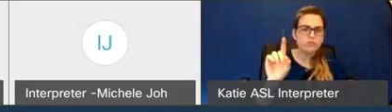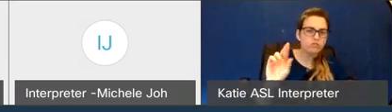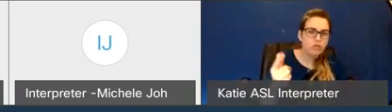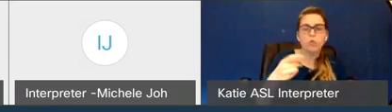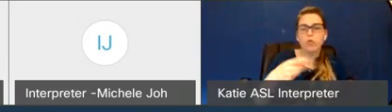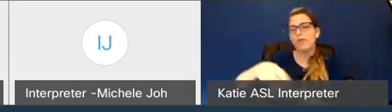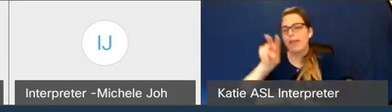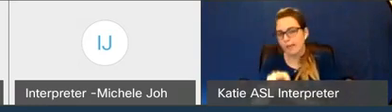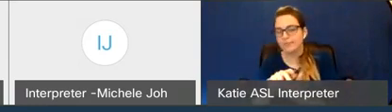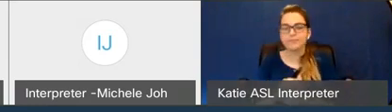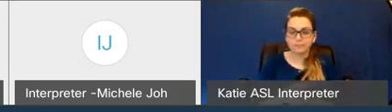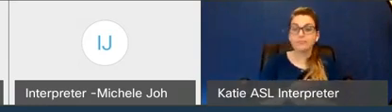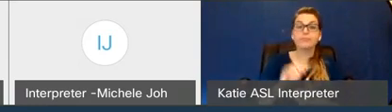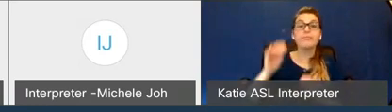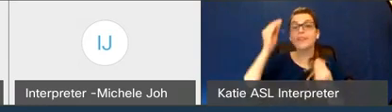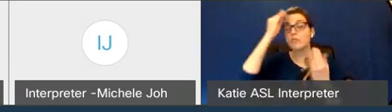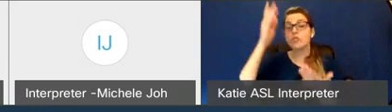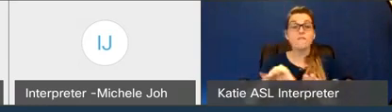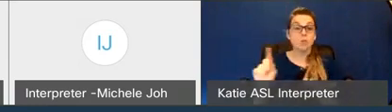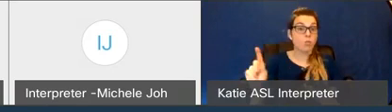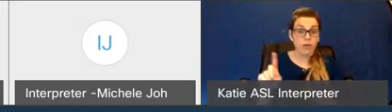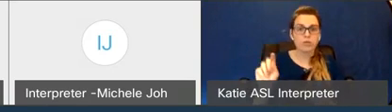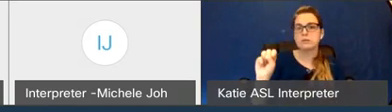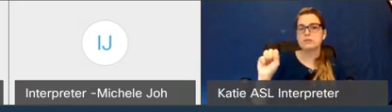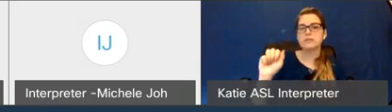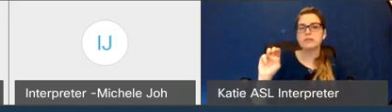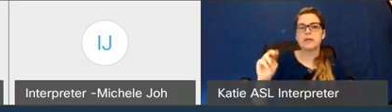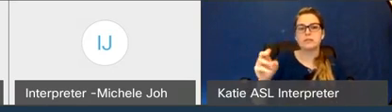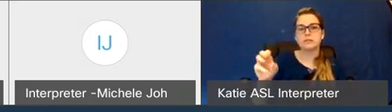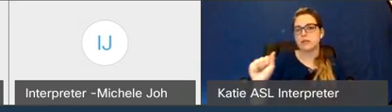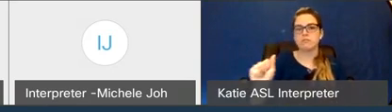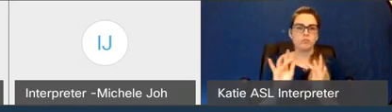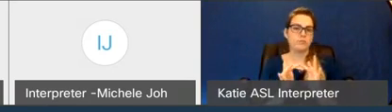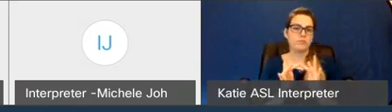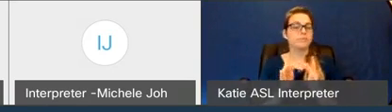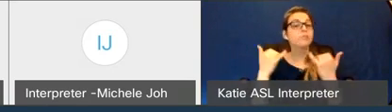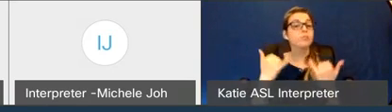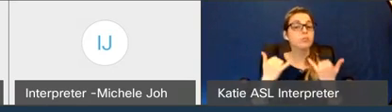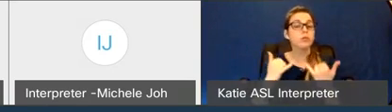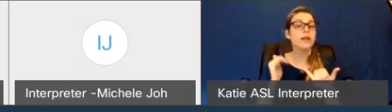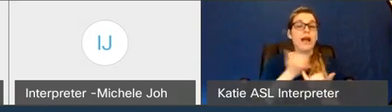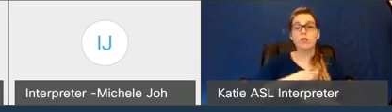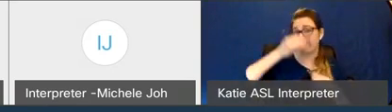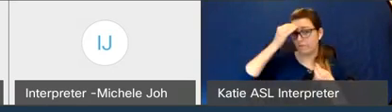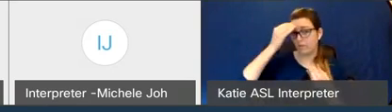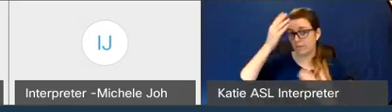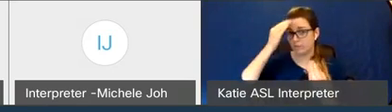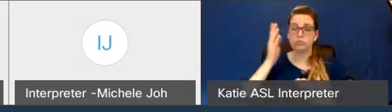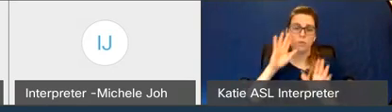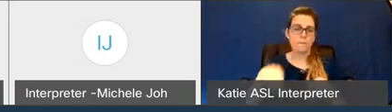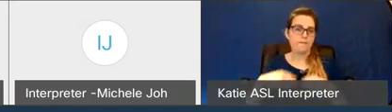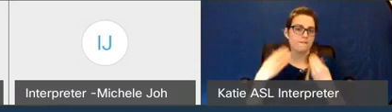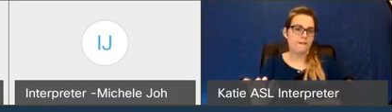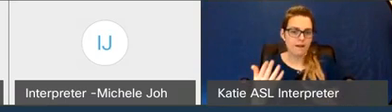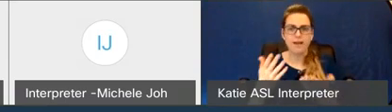a resource and can be found on the SAMHSA website. Today's webinar will identify barriers to MAT acceptance by prosecution